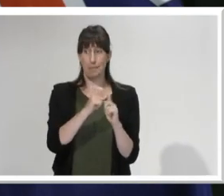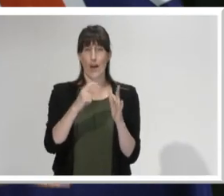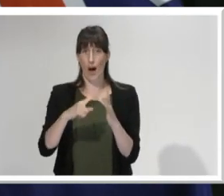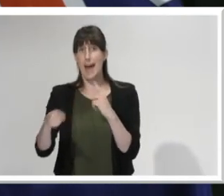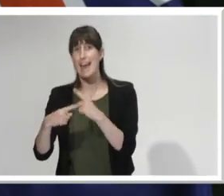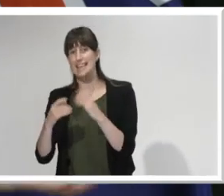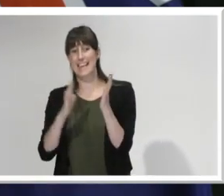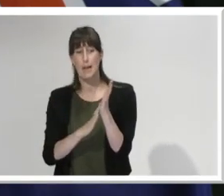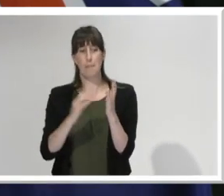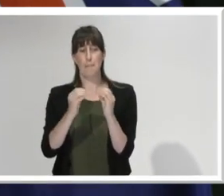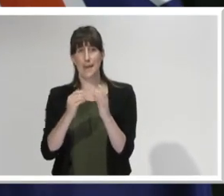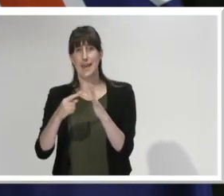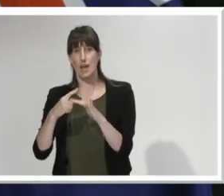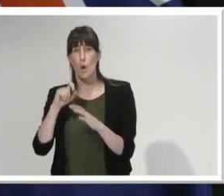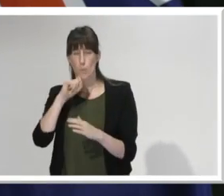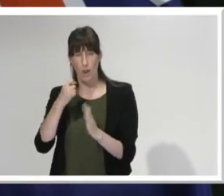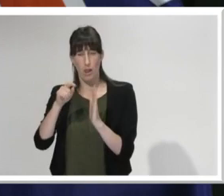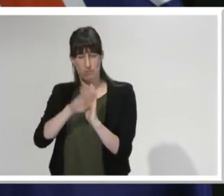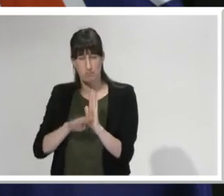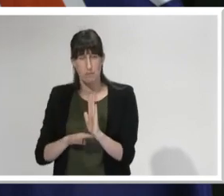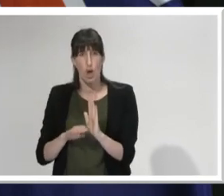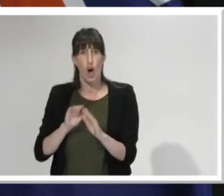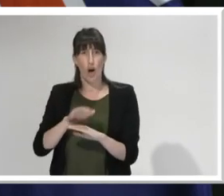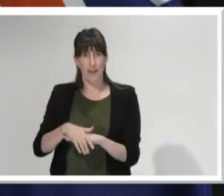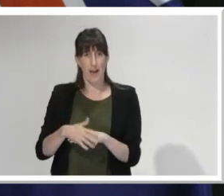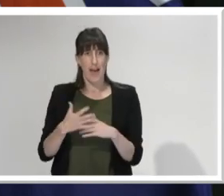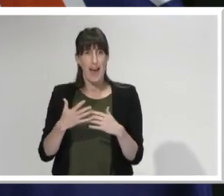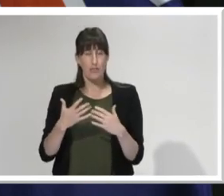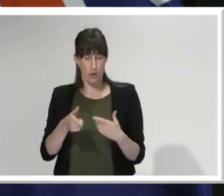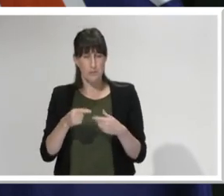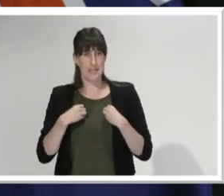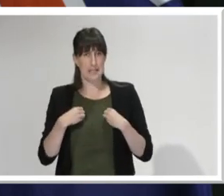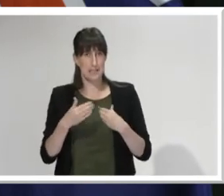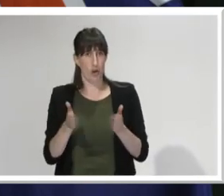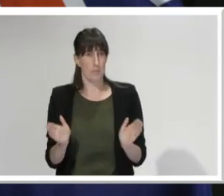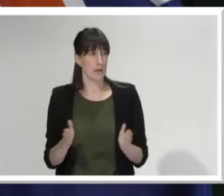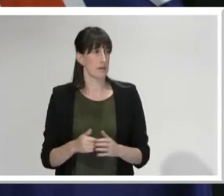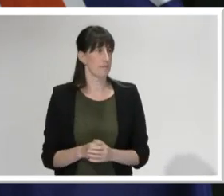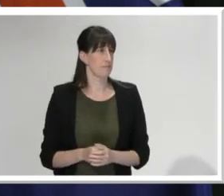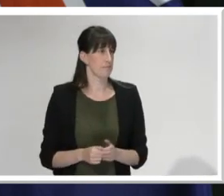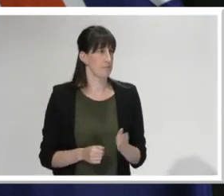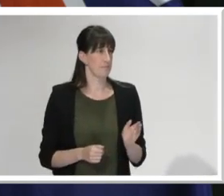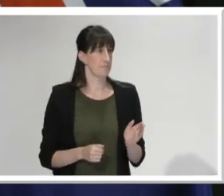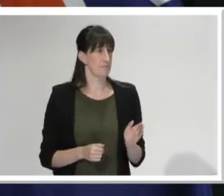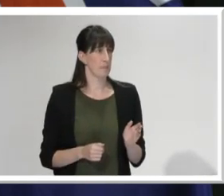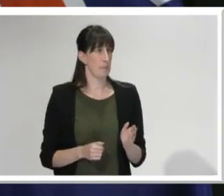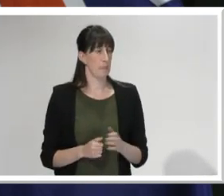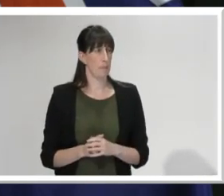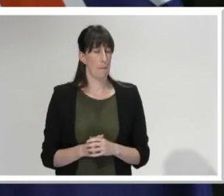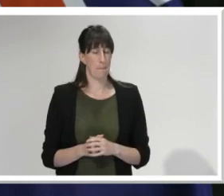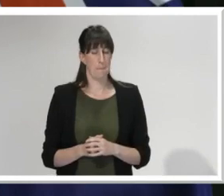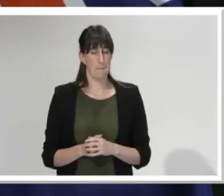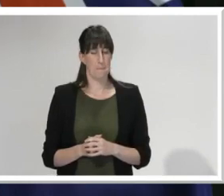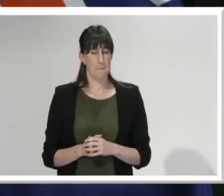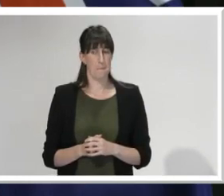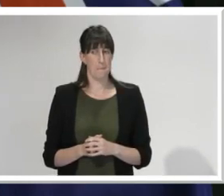and sharing with others who'll be returning to manufacturing. How much is getting those businesses back up and running? How much is getting those